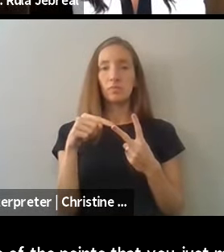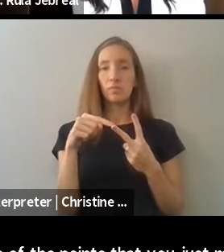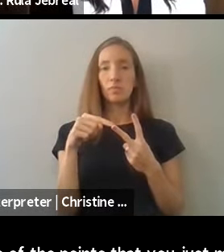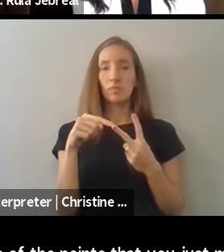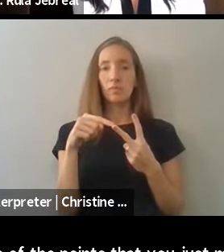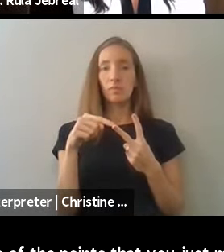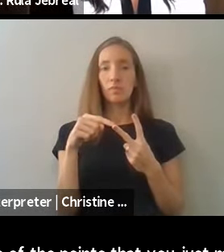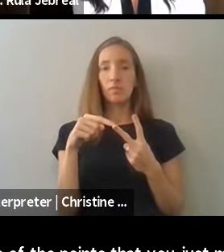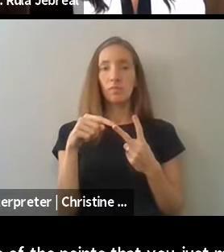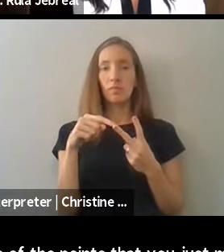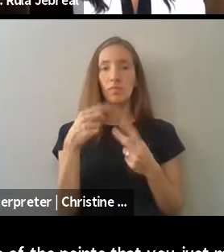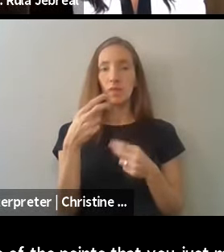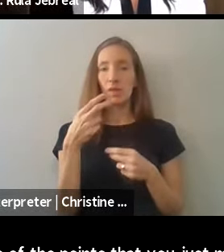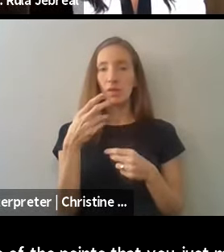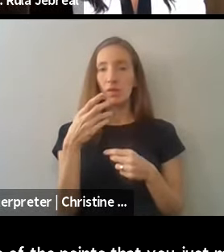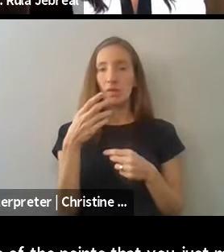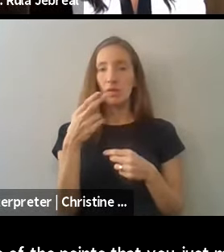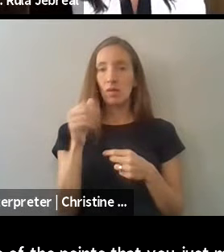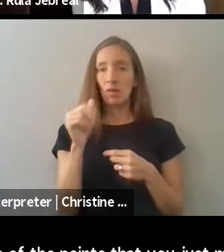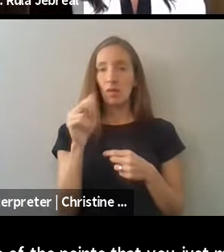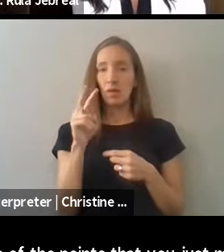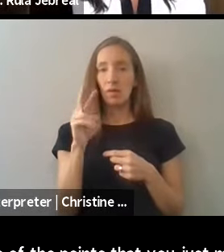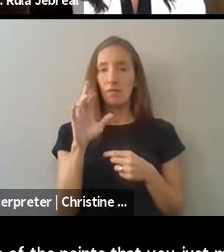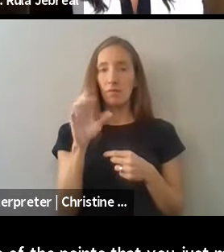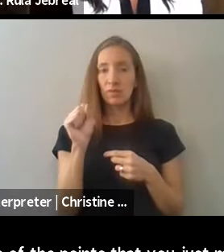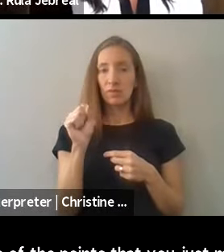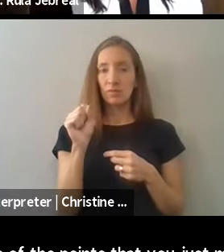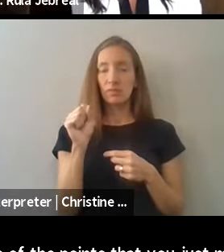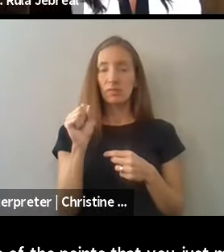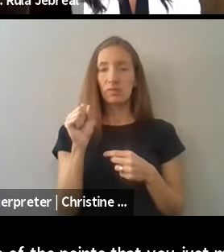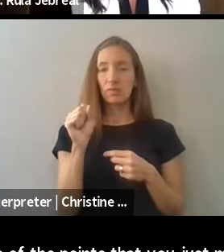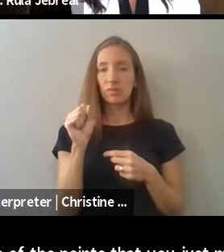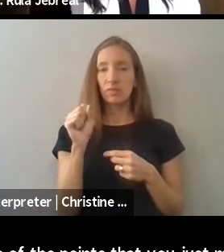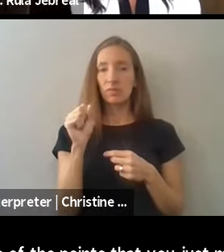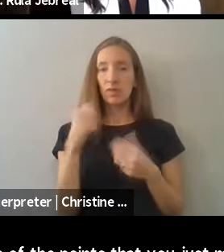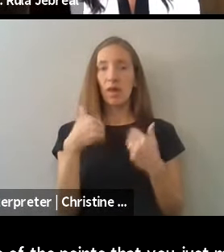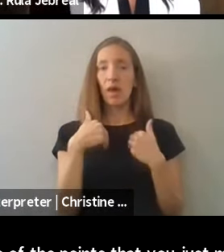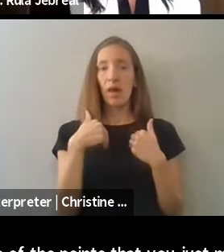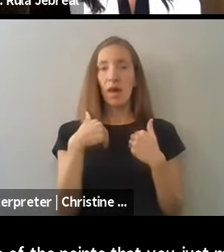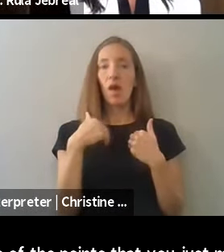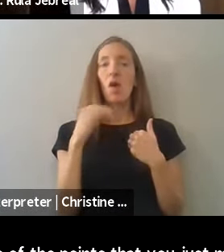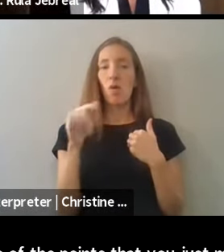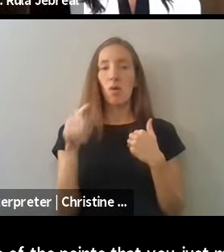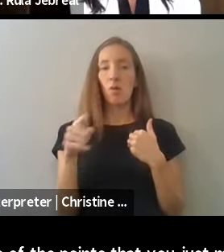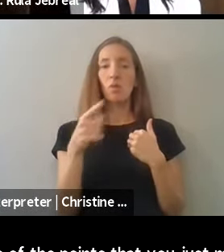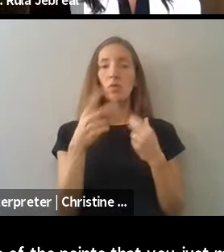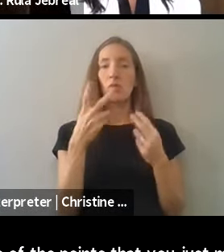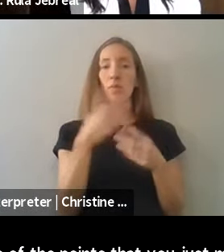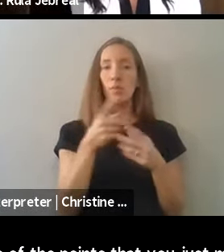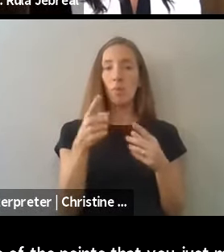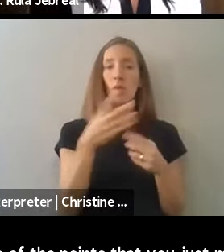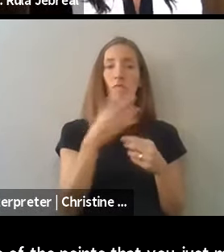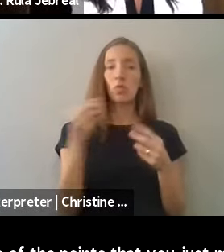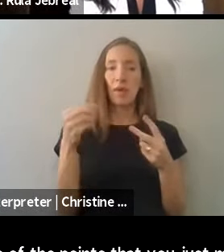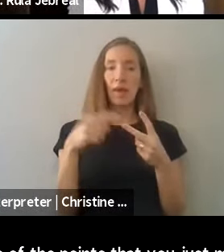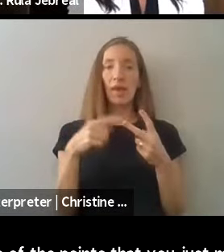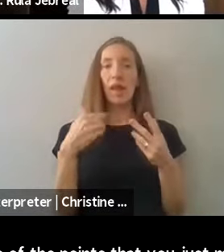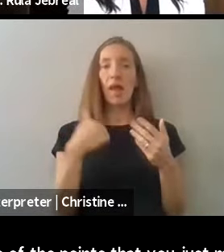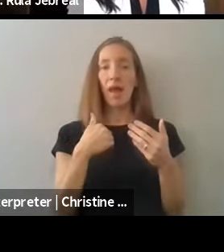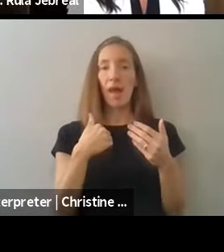have raised the importance of negotiation. And I think, that sometimes in the face of